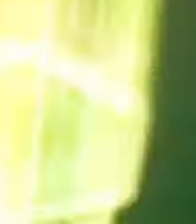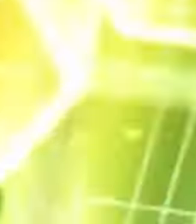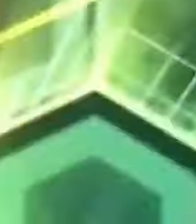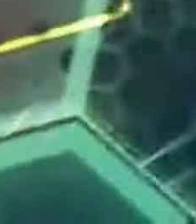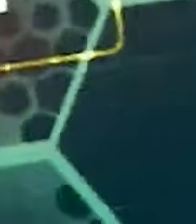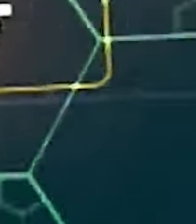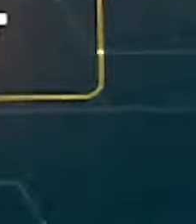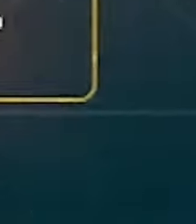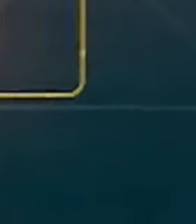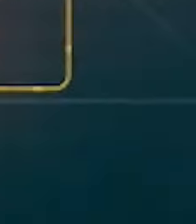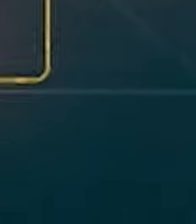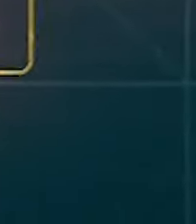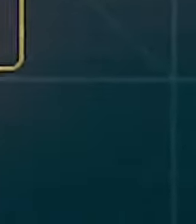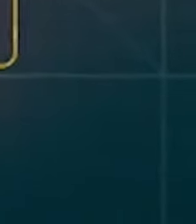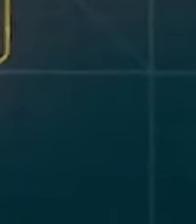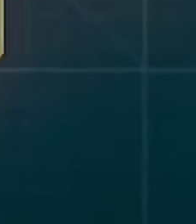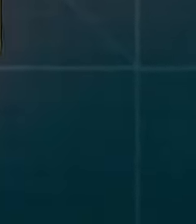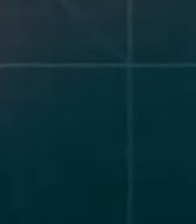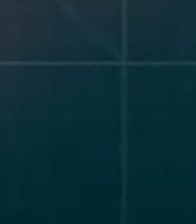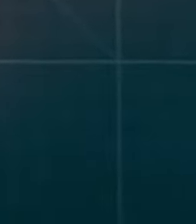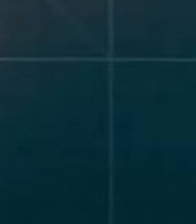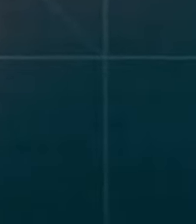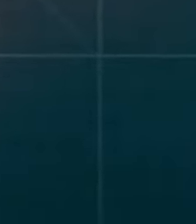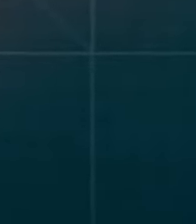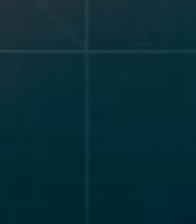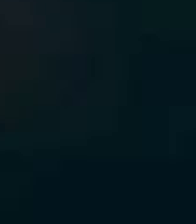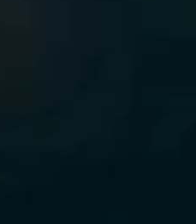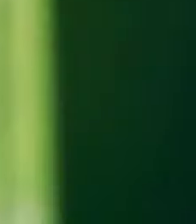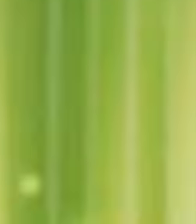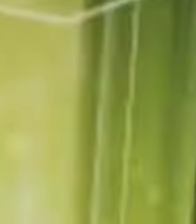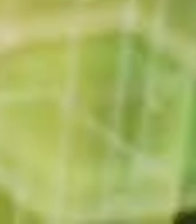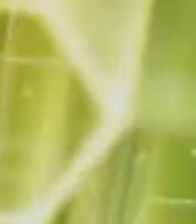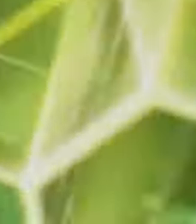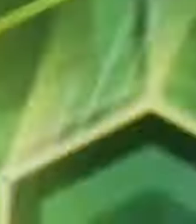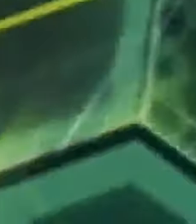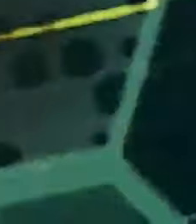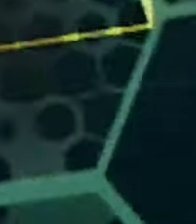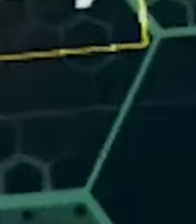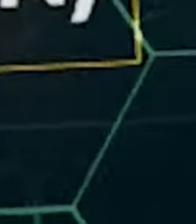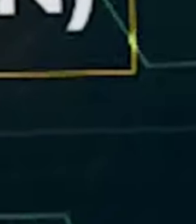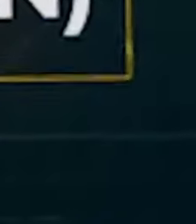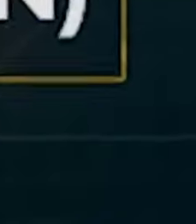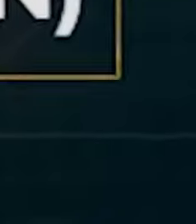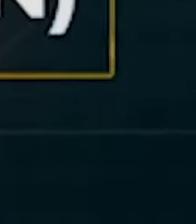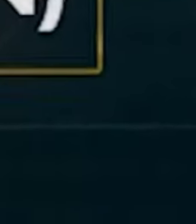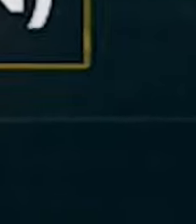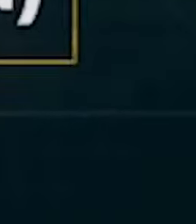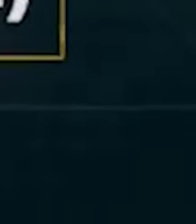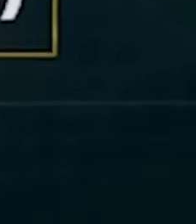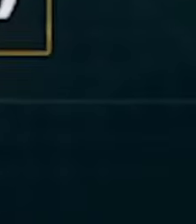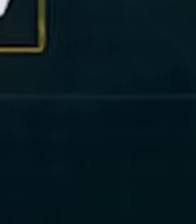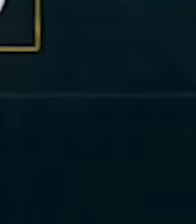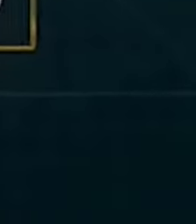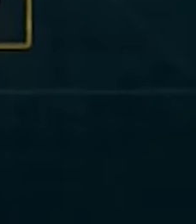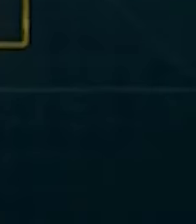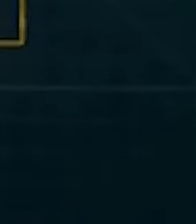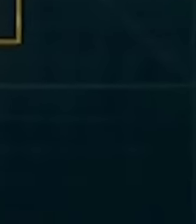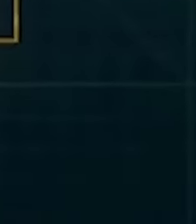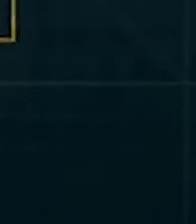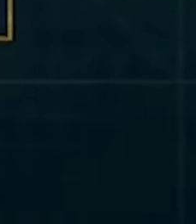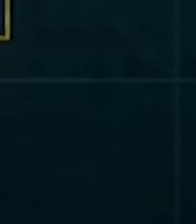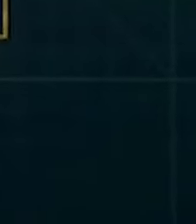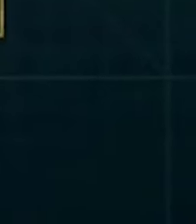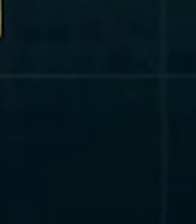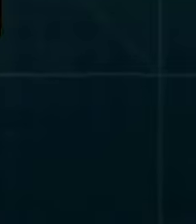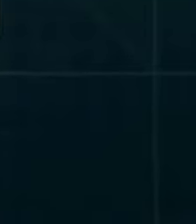From the 25th to the 30th of April 2024 at 1600 hours GMT, every evening, and on Sunday